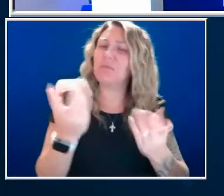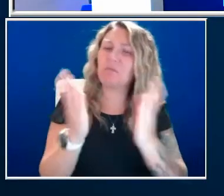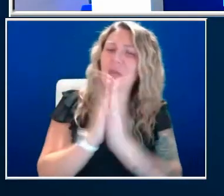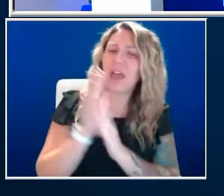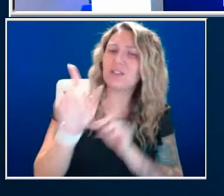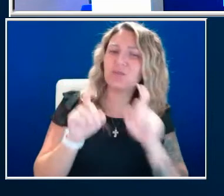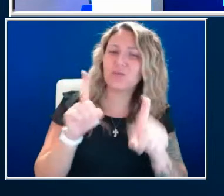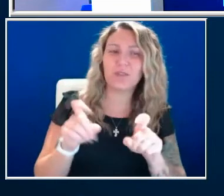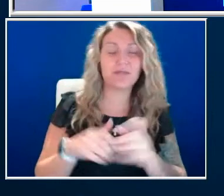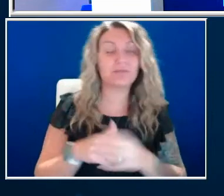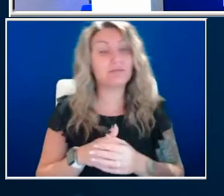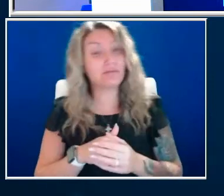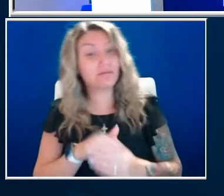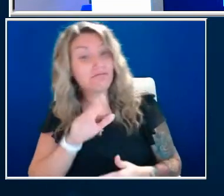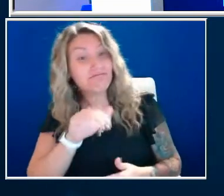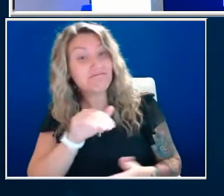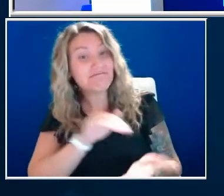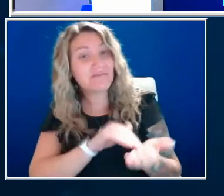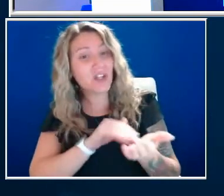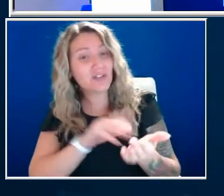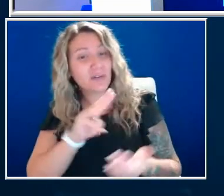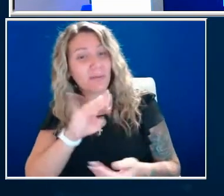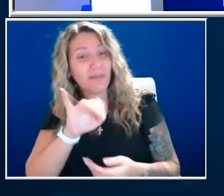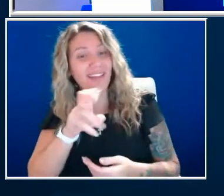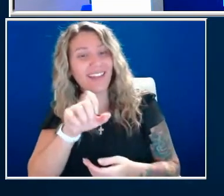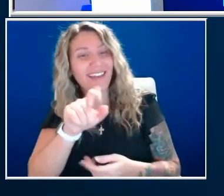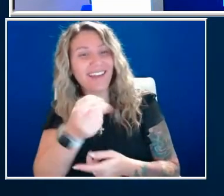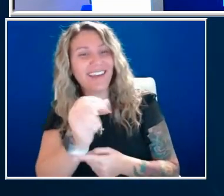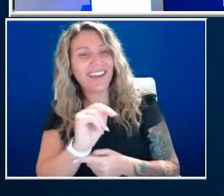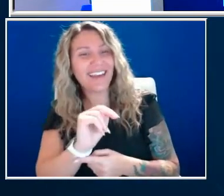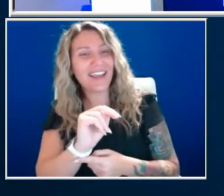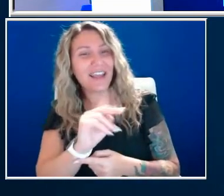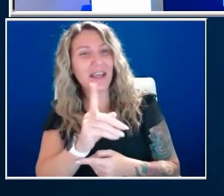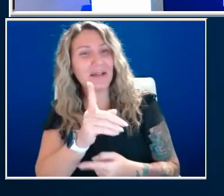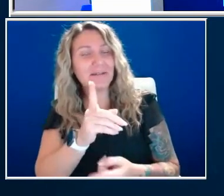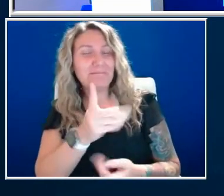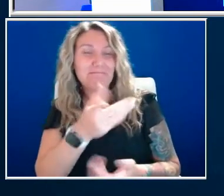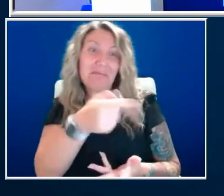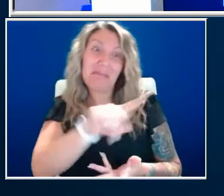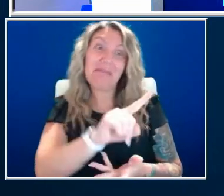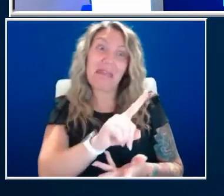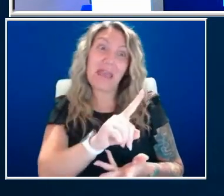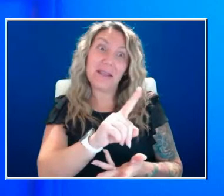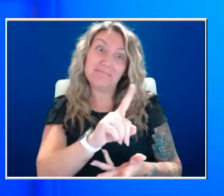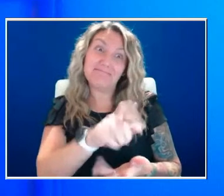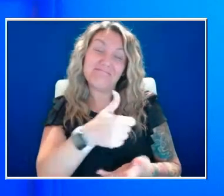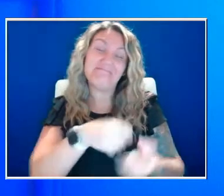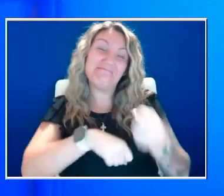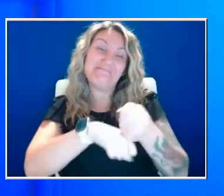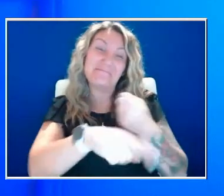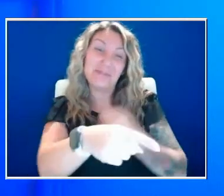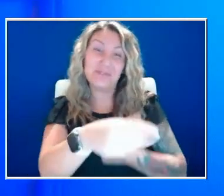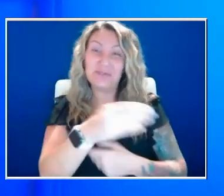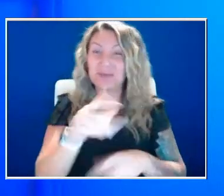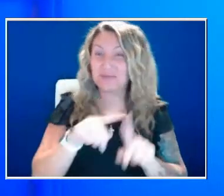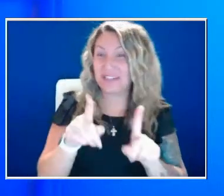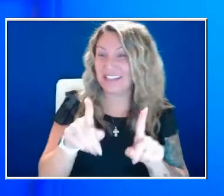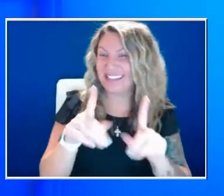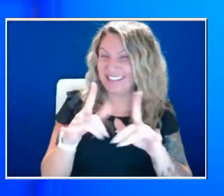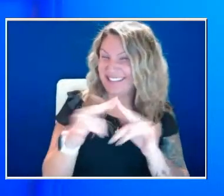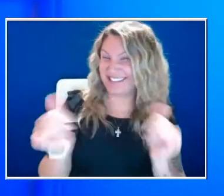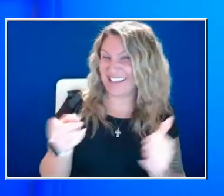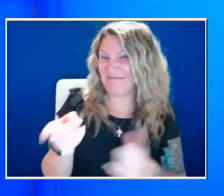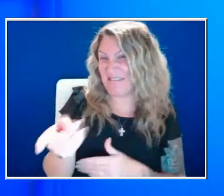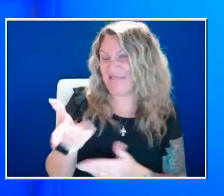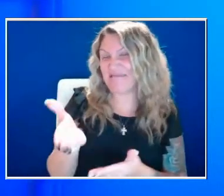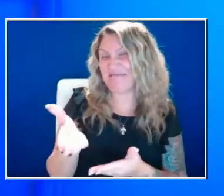Yeah. Dr. Milligan, they give so much credit to you, but I think you'd probably give it right back to them, right? I think both right back at them and